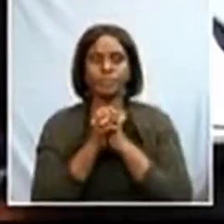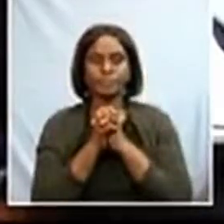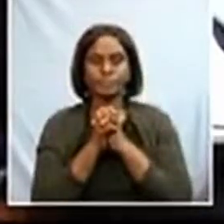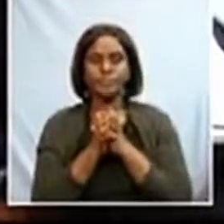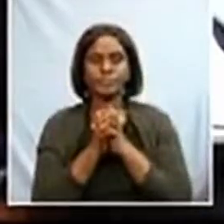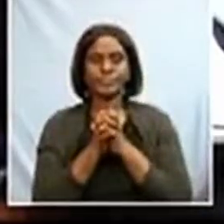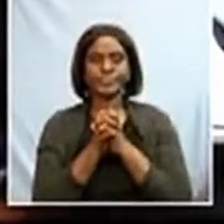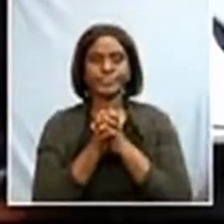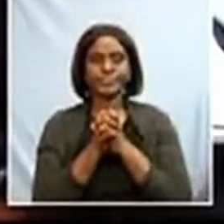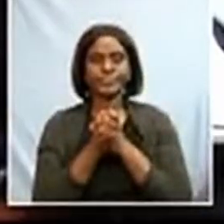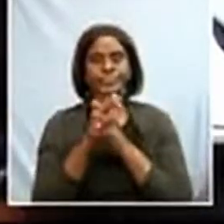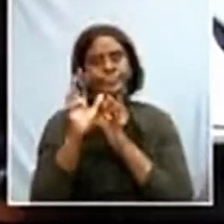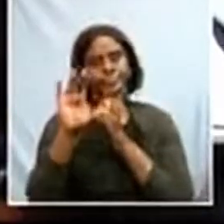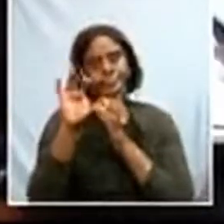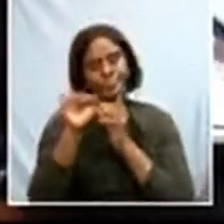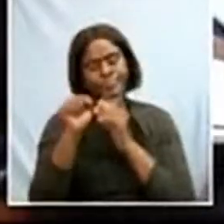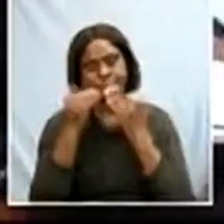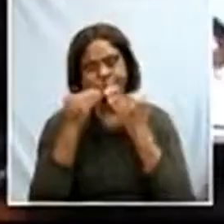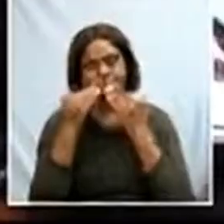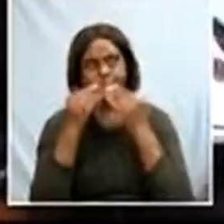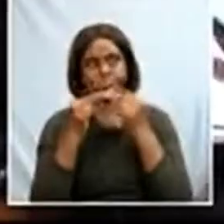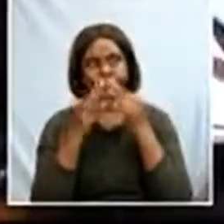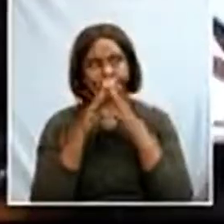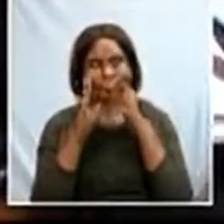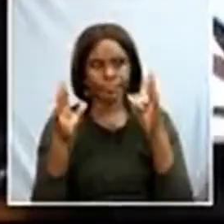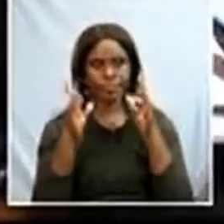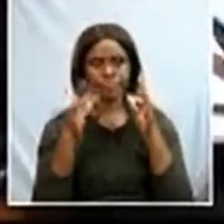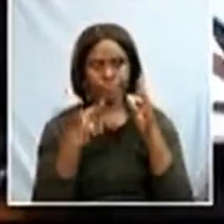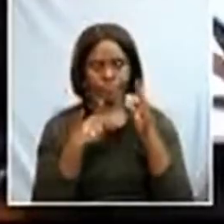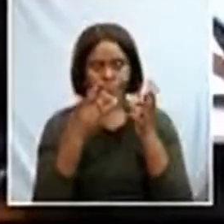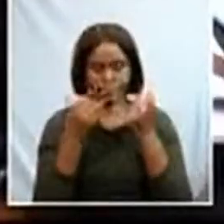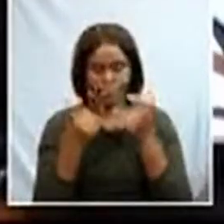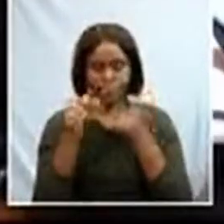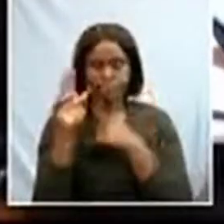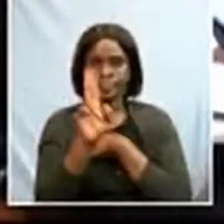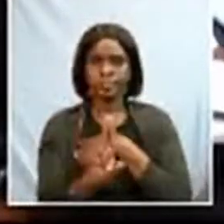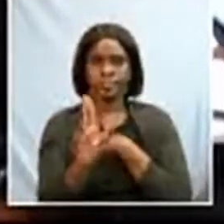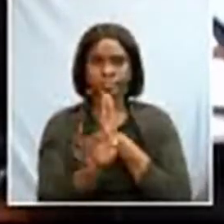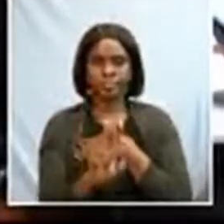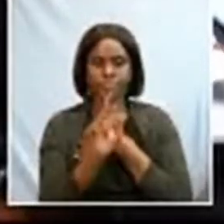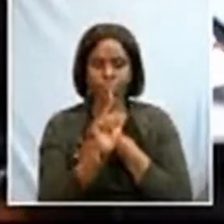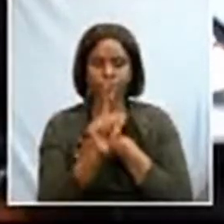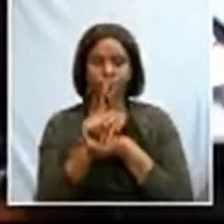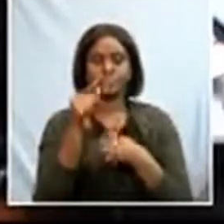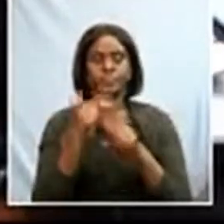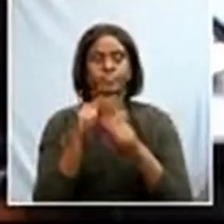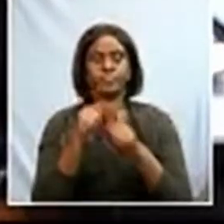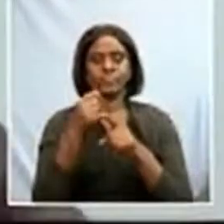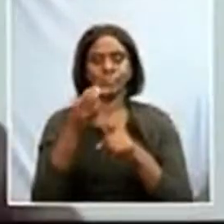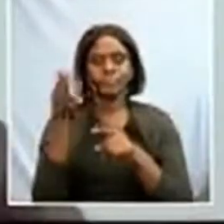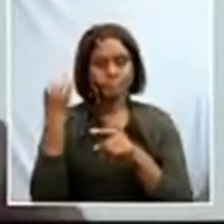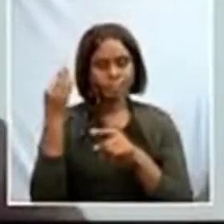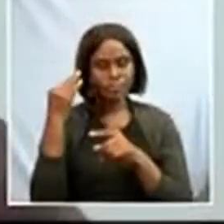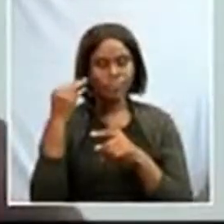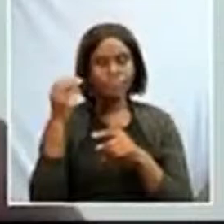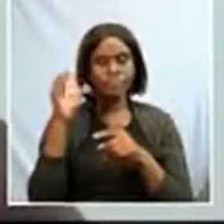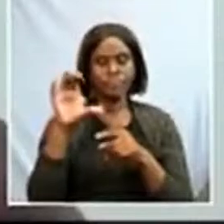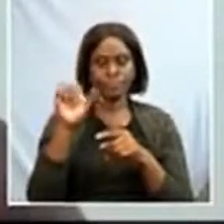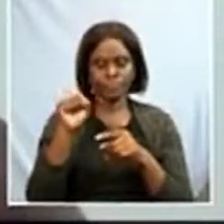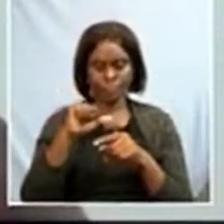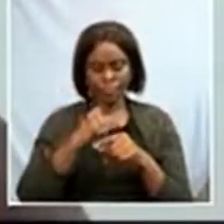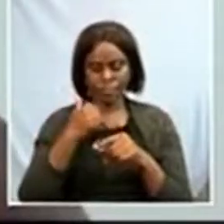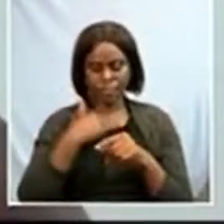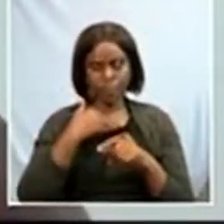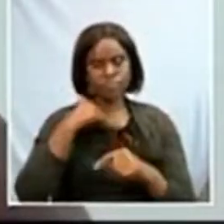so much, CS. I want to use the words of the former CS. We have noted